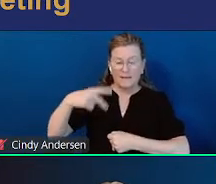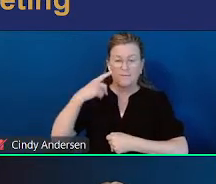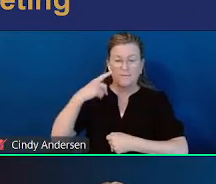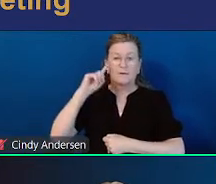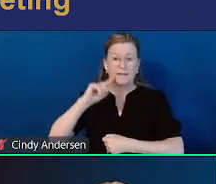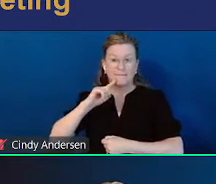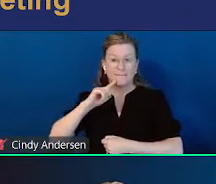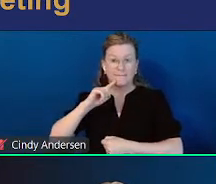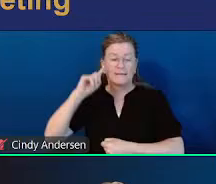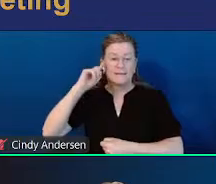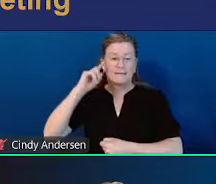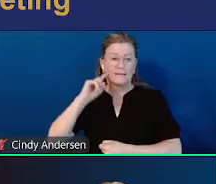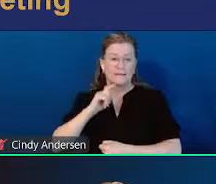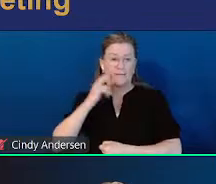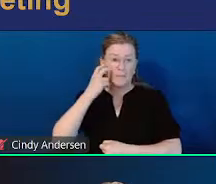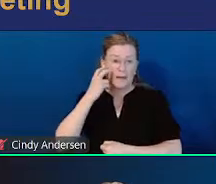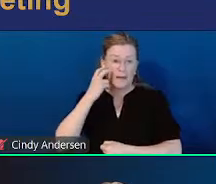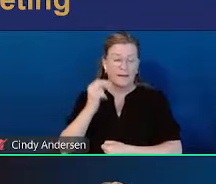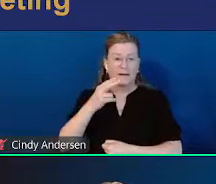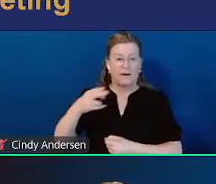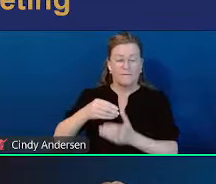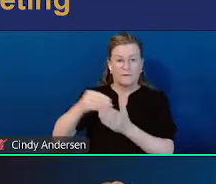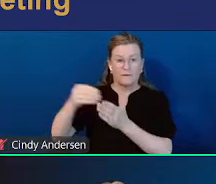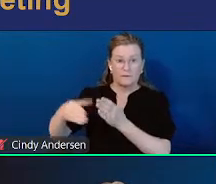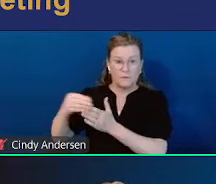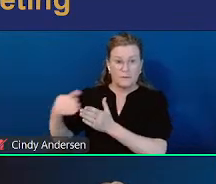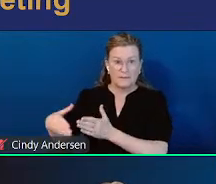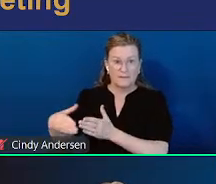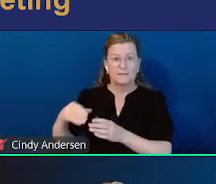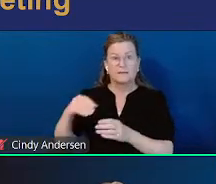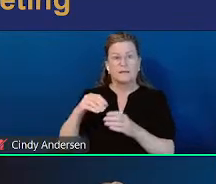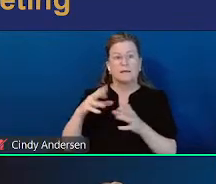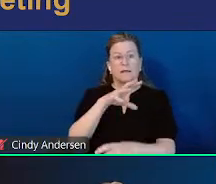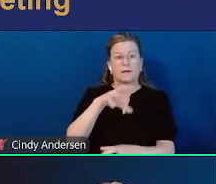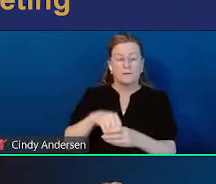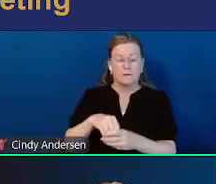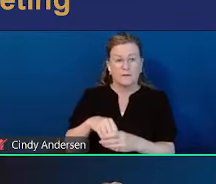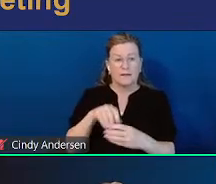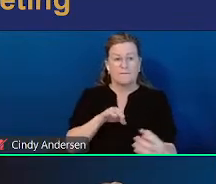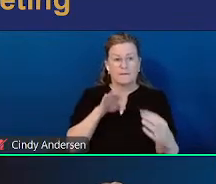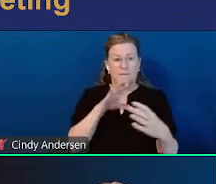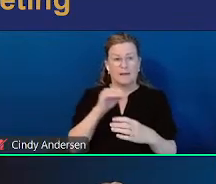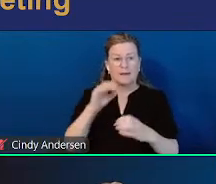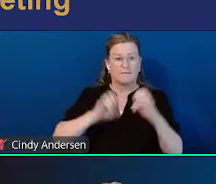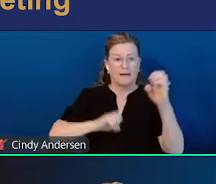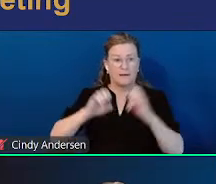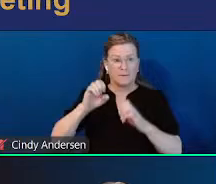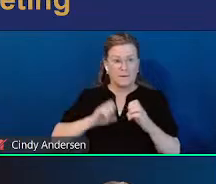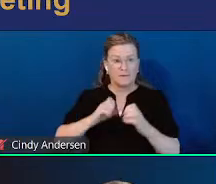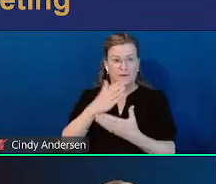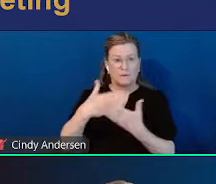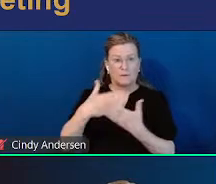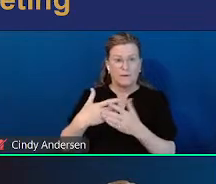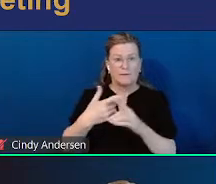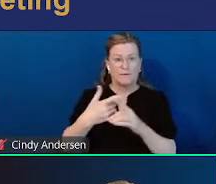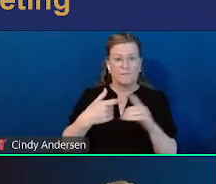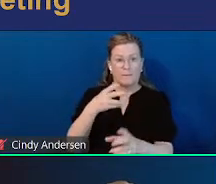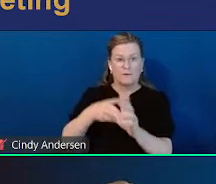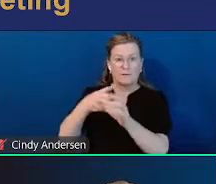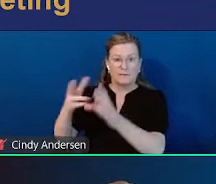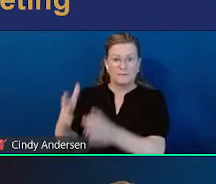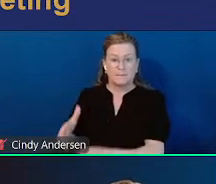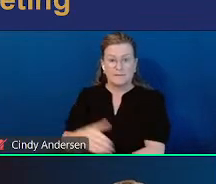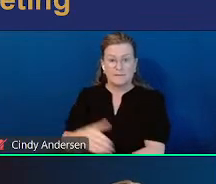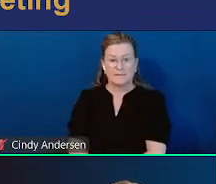deaf, deafblind, and hard of hearing students, including a feedback and evaluation component from